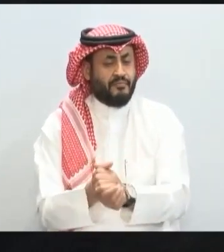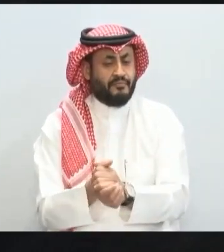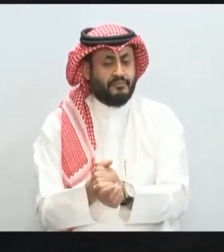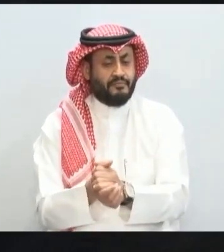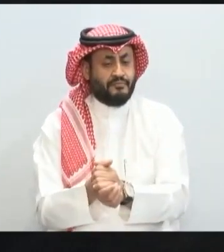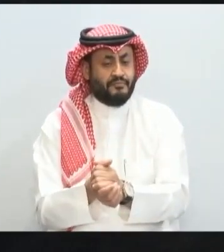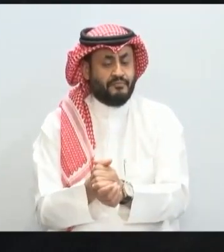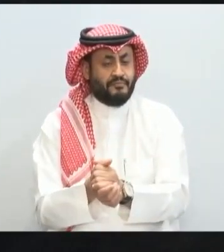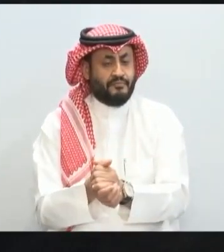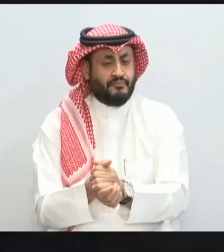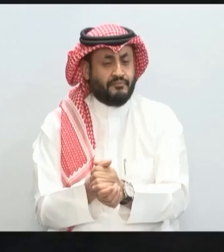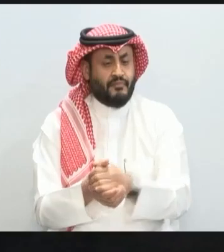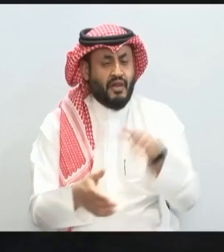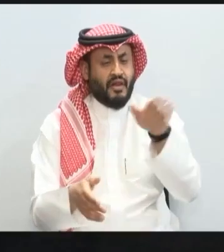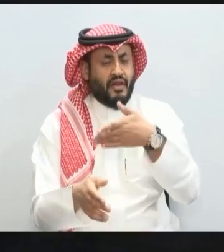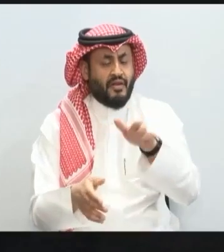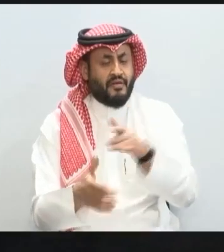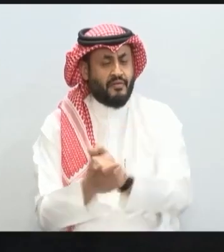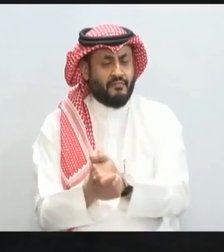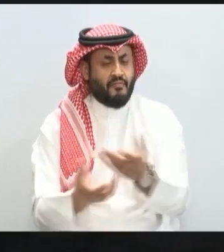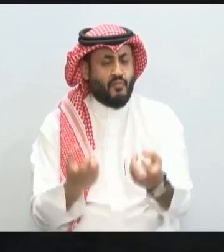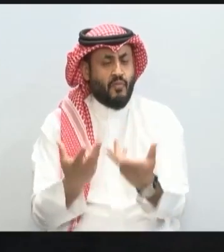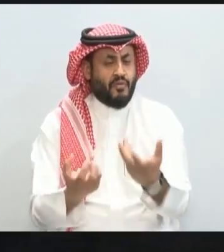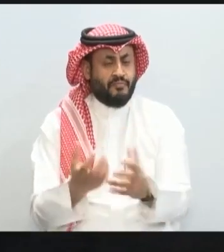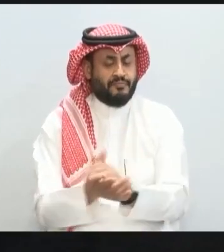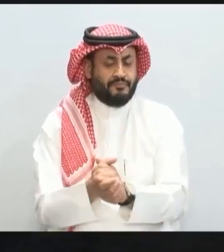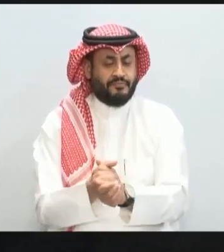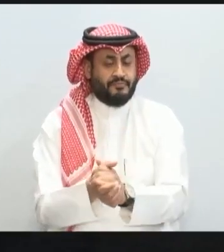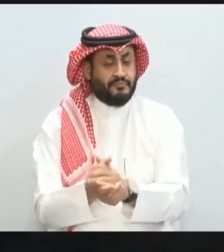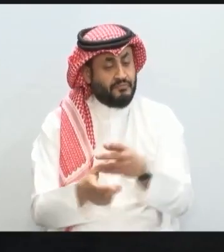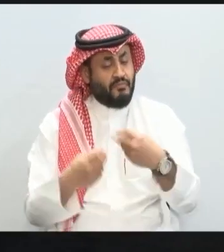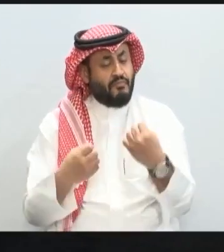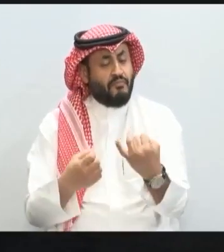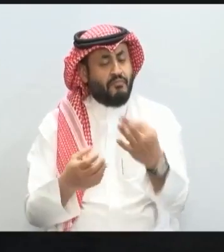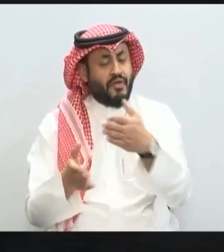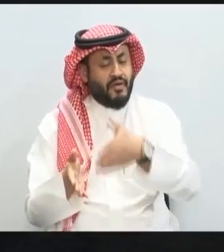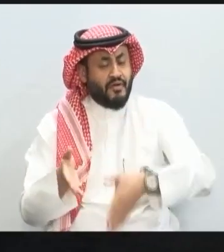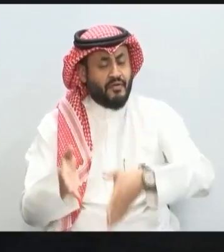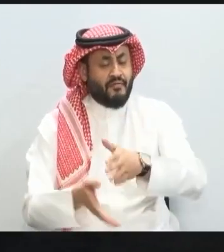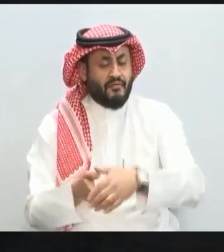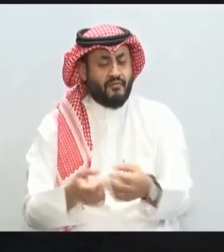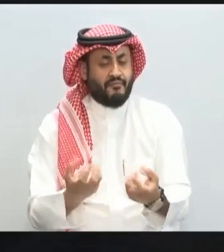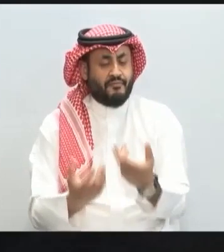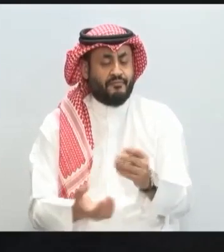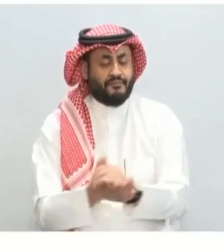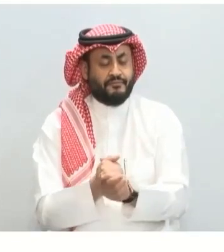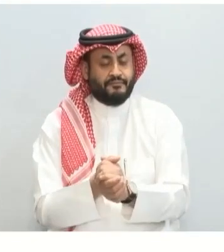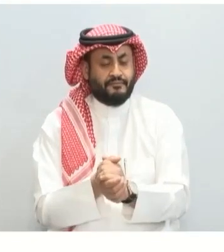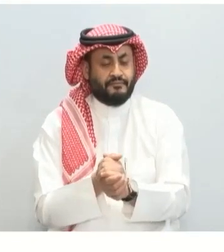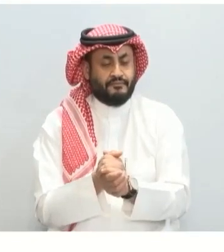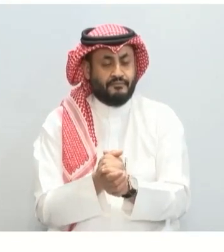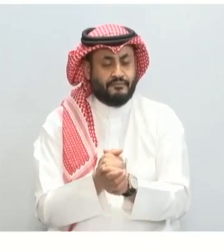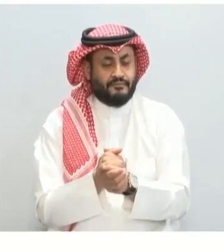to barbecue, to boil. Yes, and there are, of course, more to that.